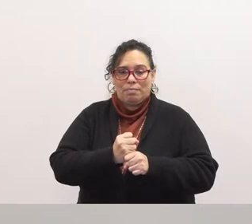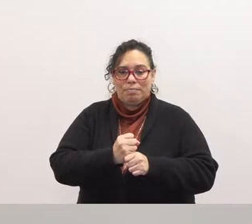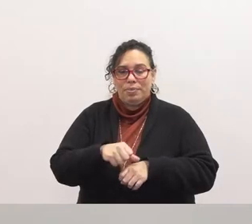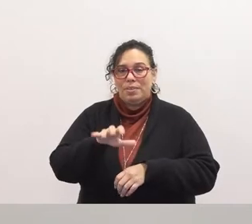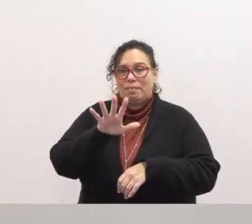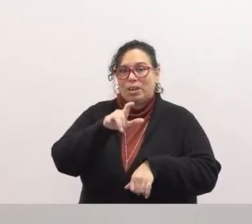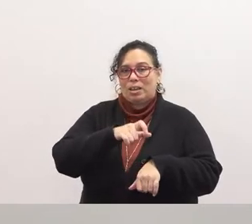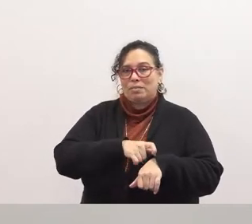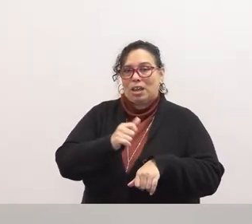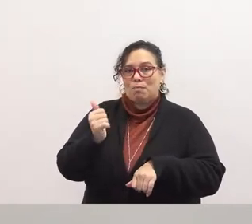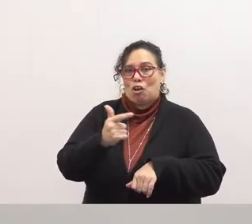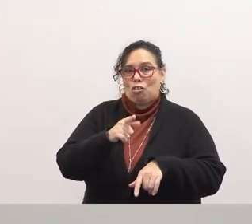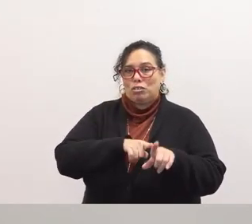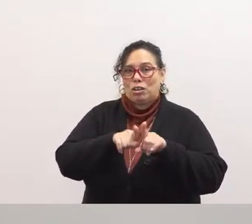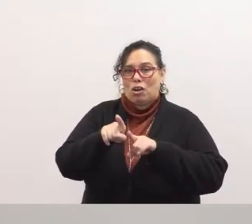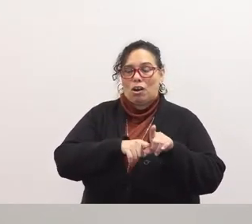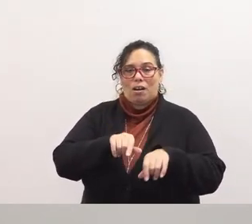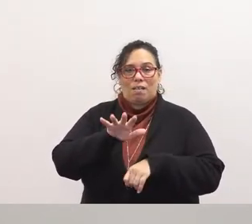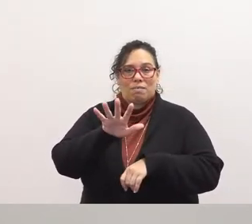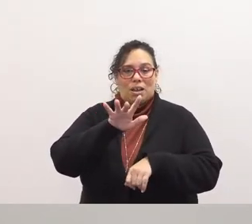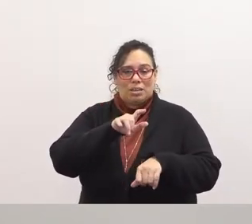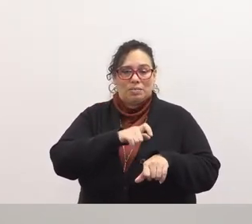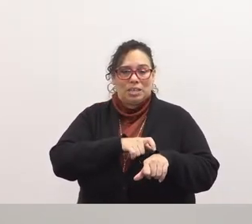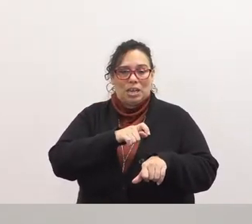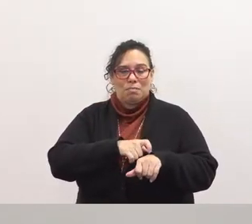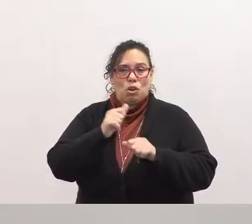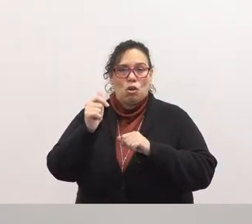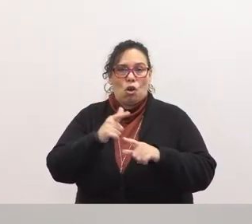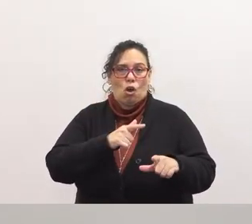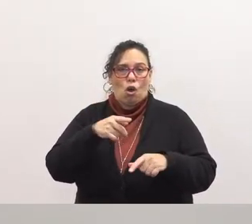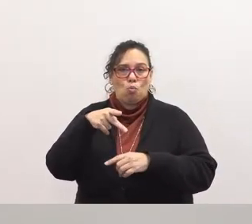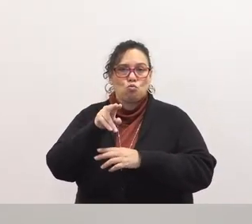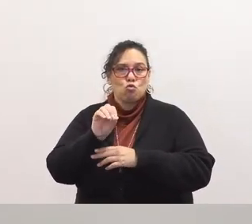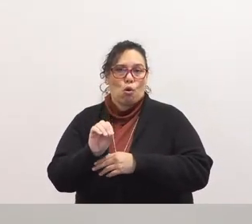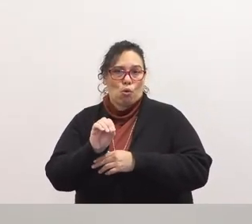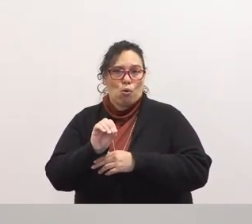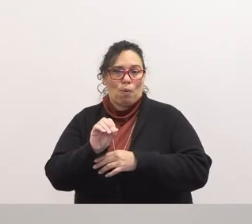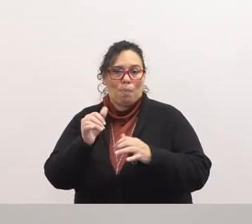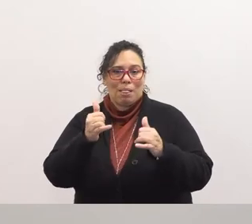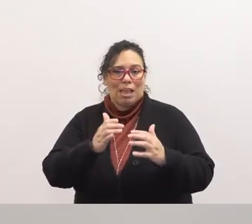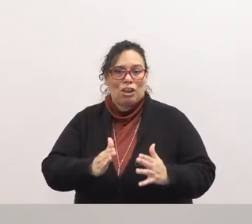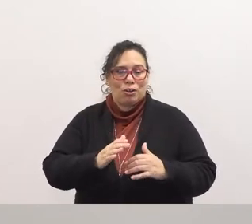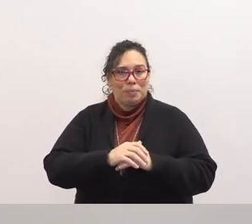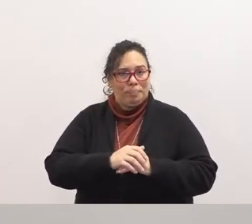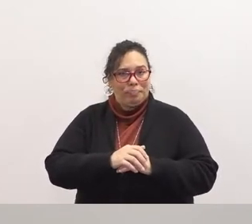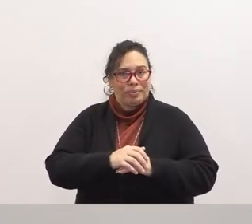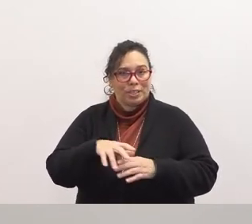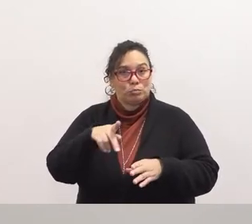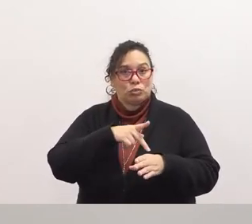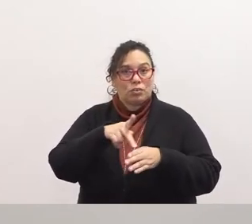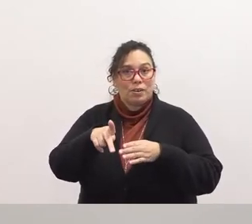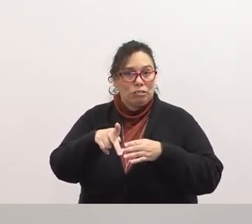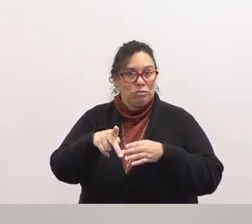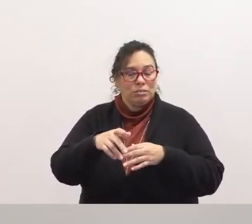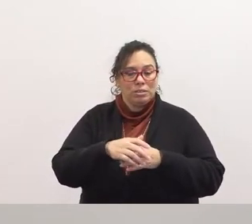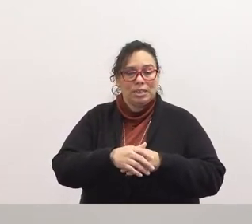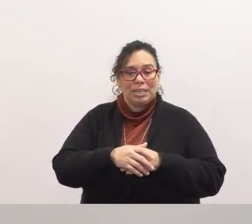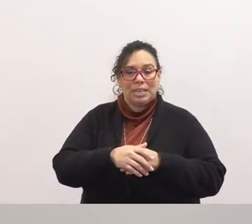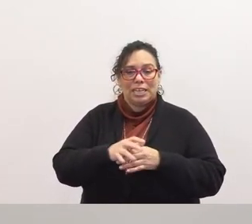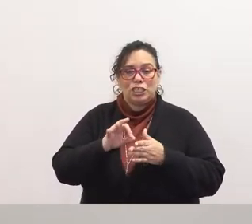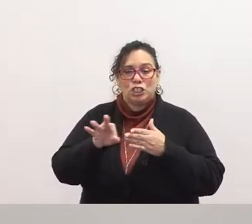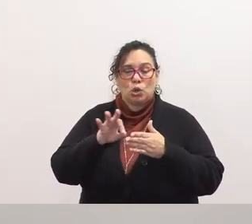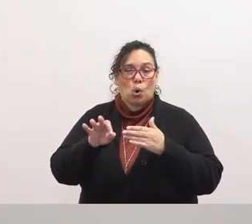five-time All-Star and a five-time All-Pro player. In his professional career, he scored